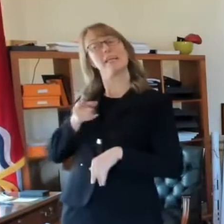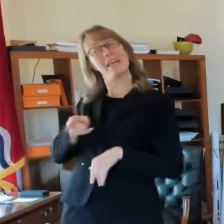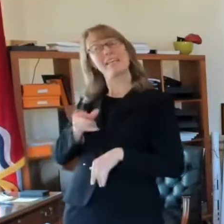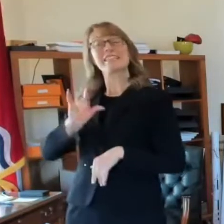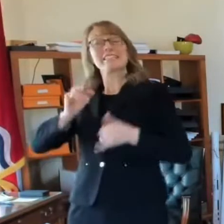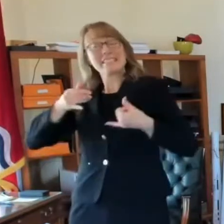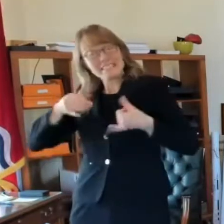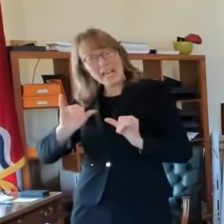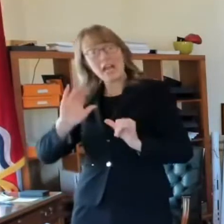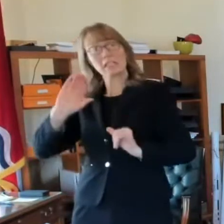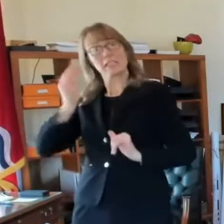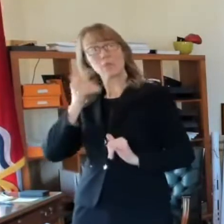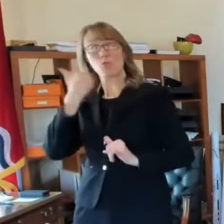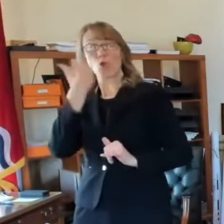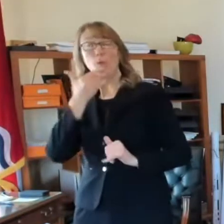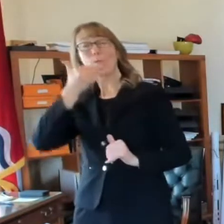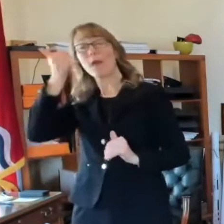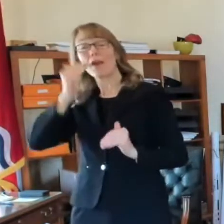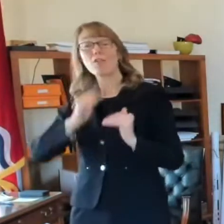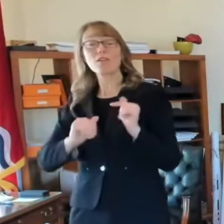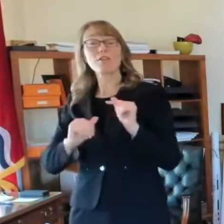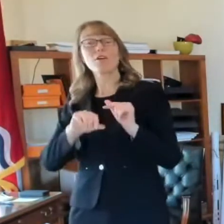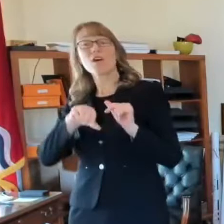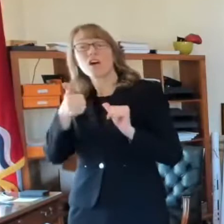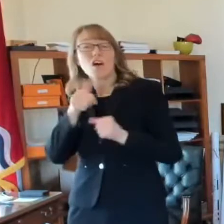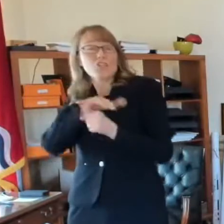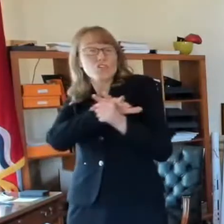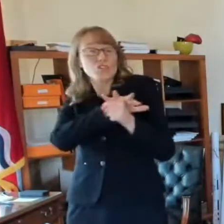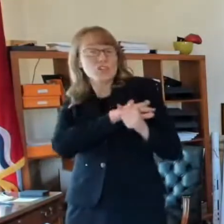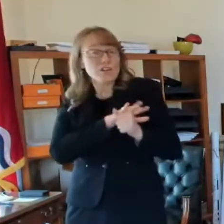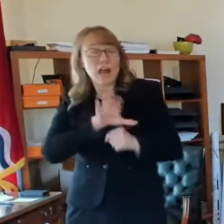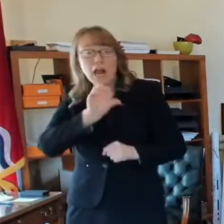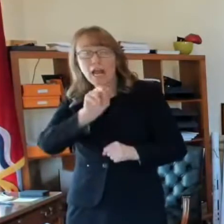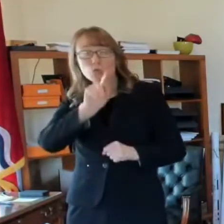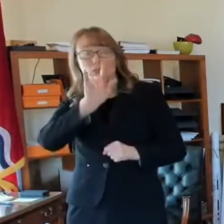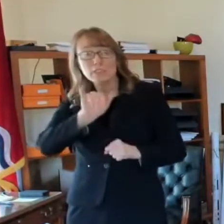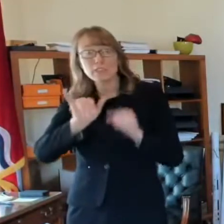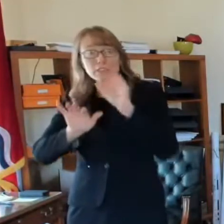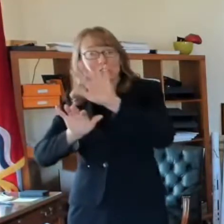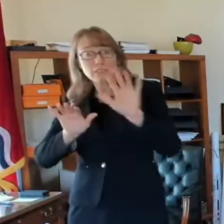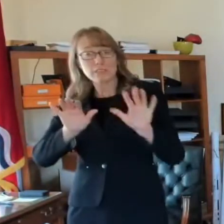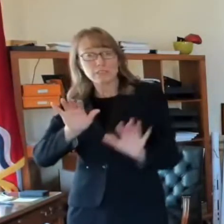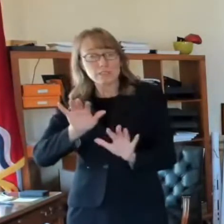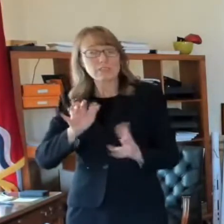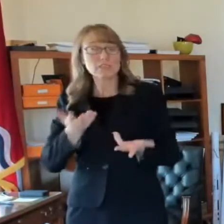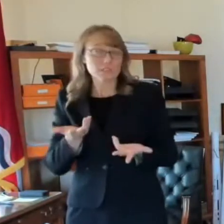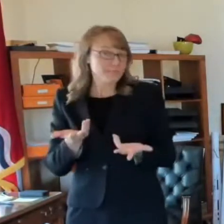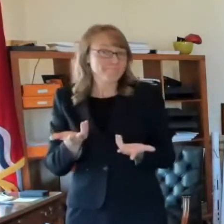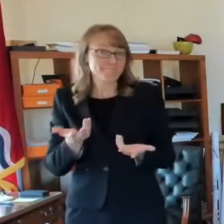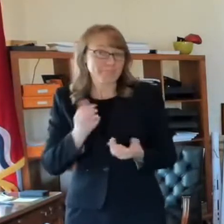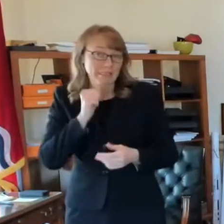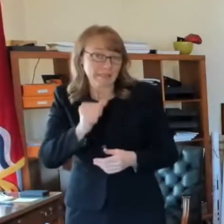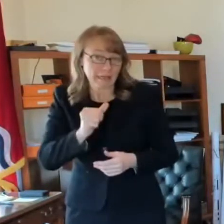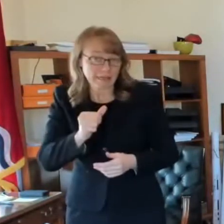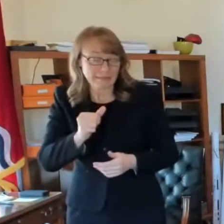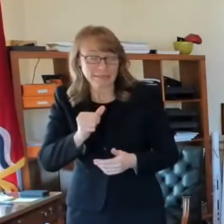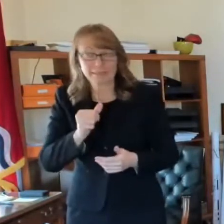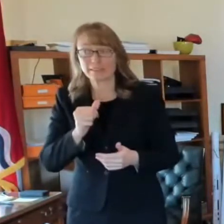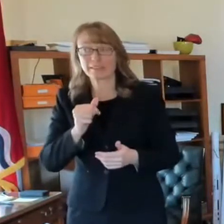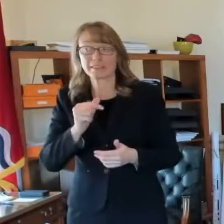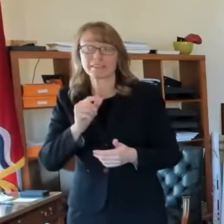better in terms of new cases than surrounding counties. That's not a particularly good